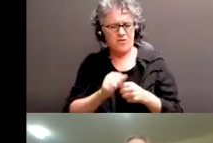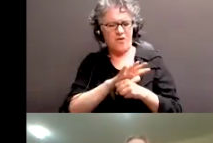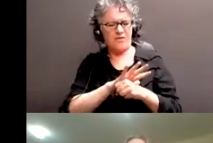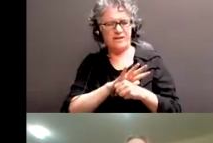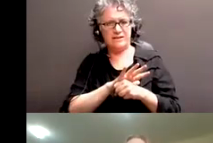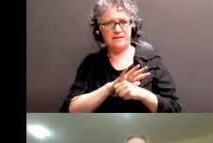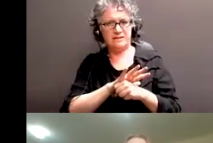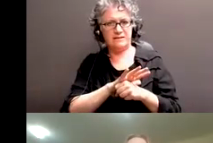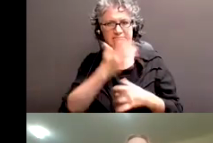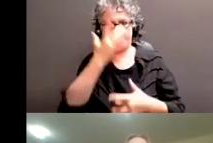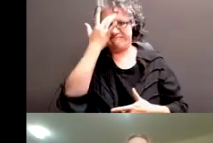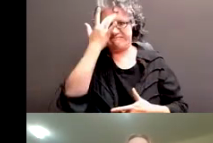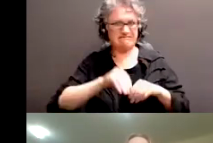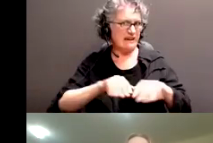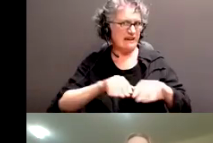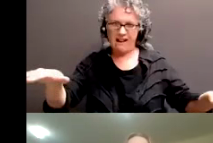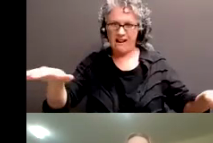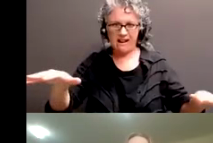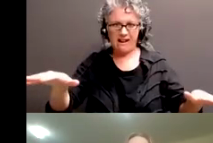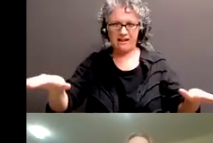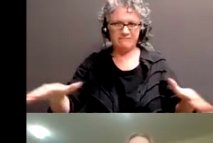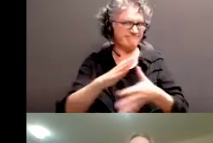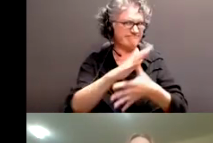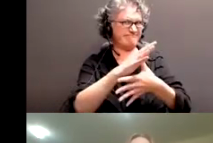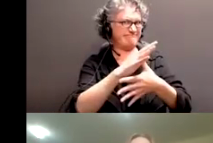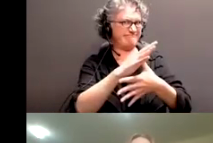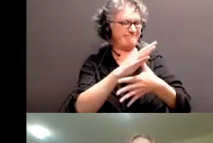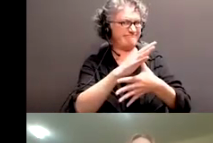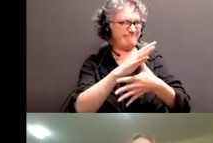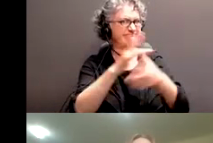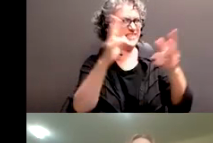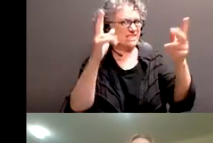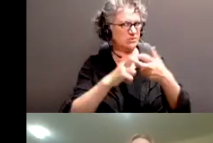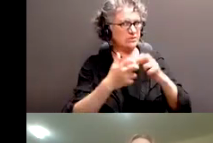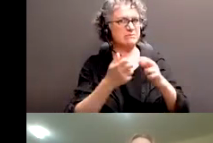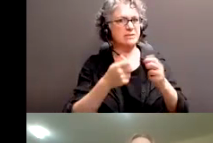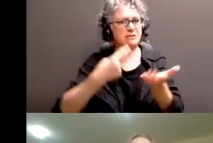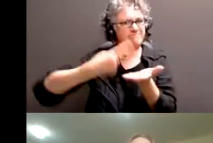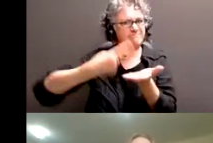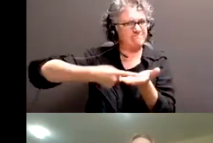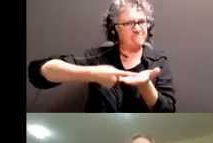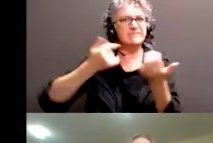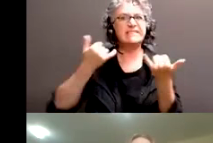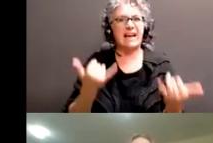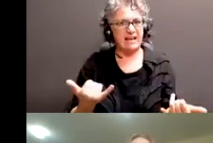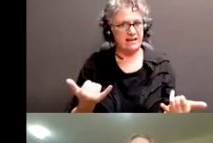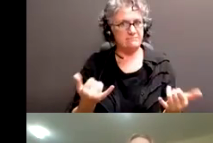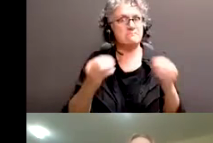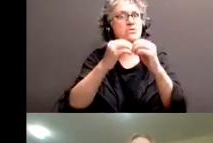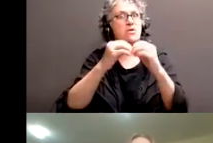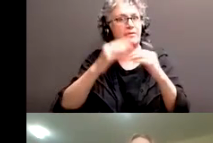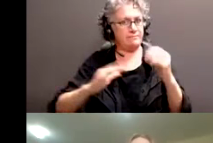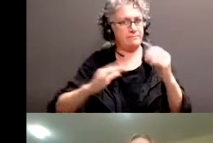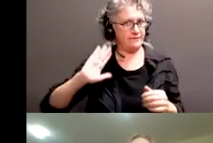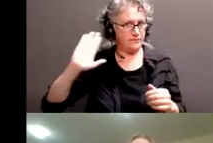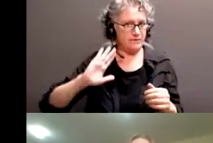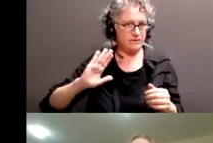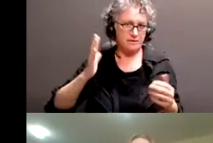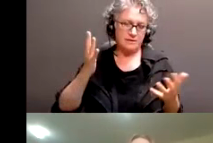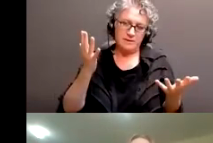forefront. People are now talking about this issue much more broadly than they have in the past. But it's unfortunate it's